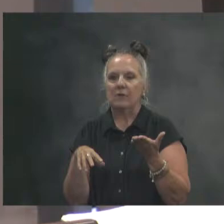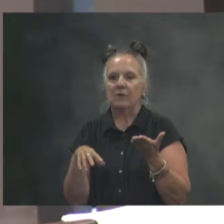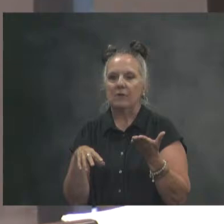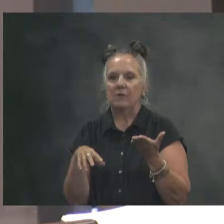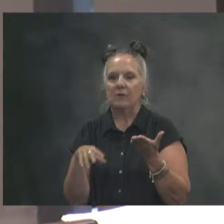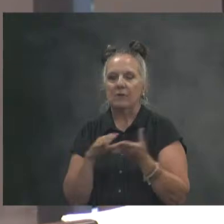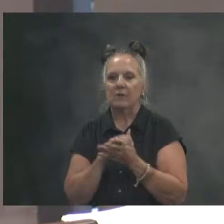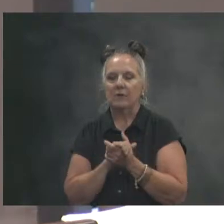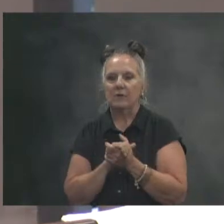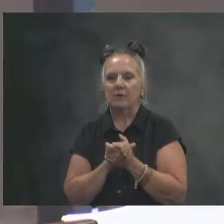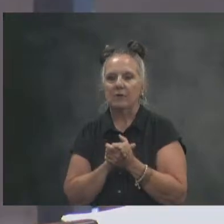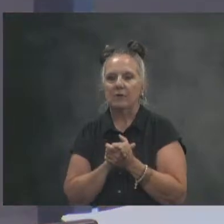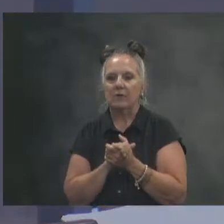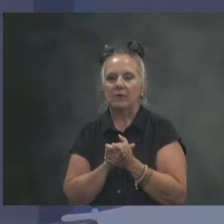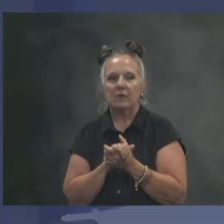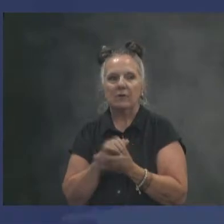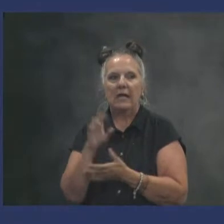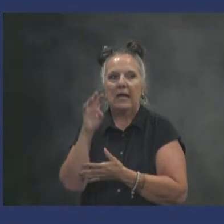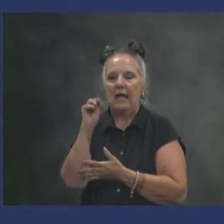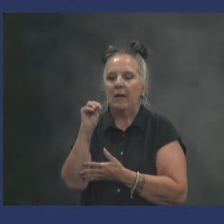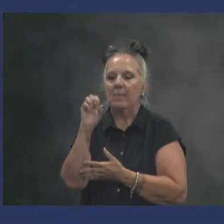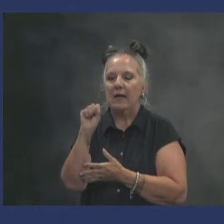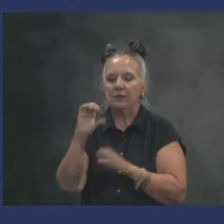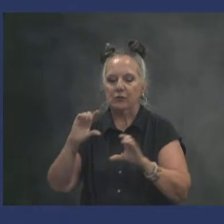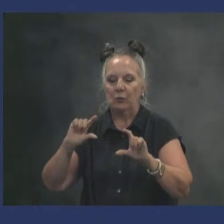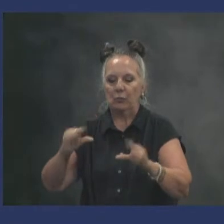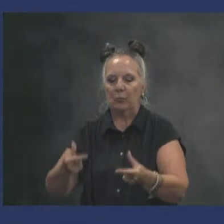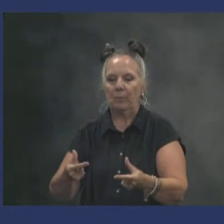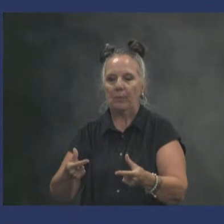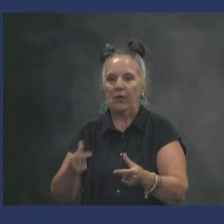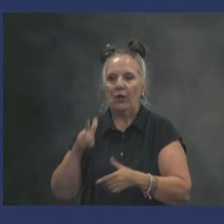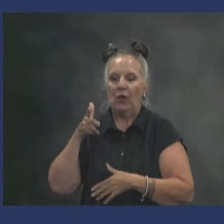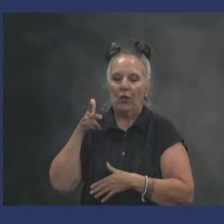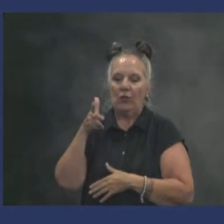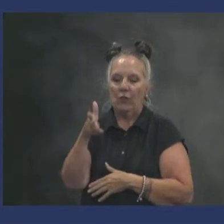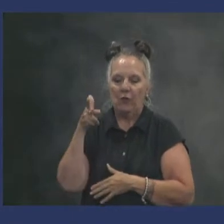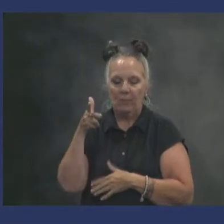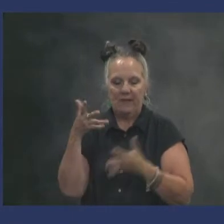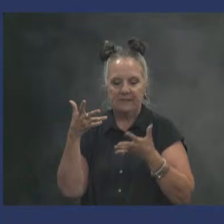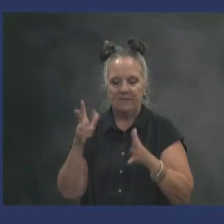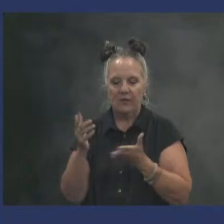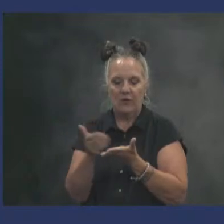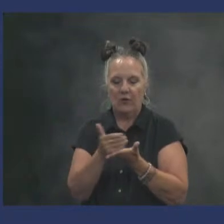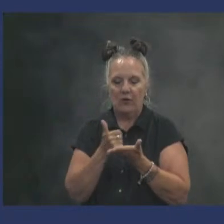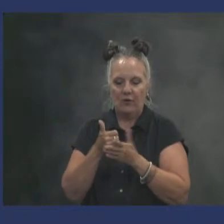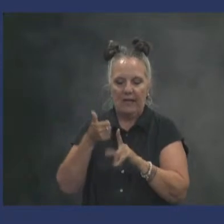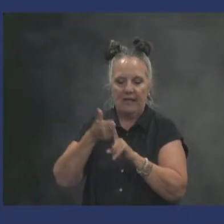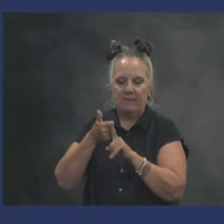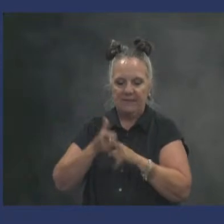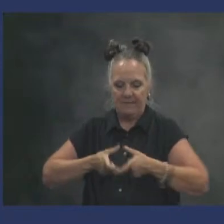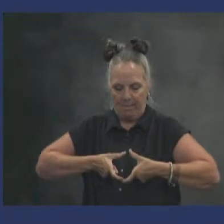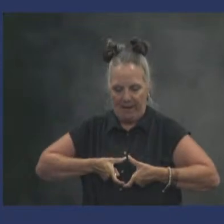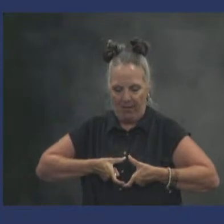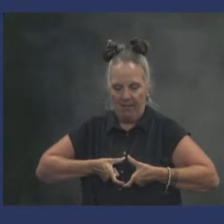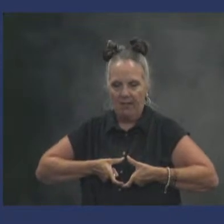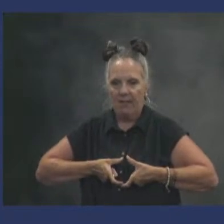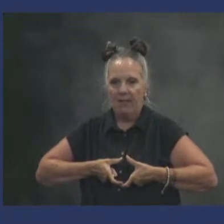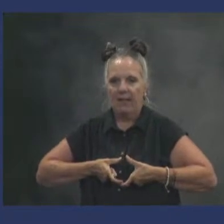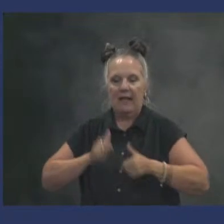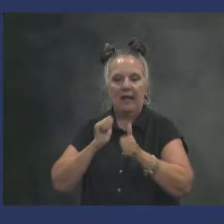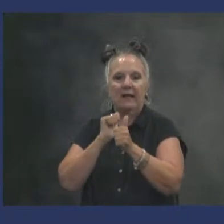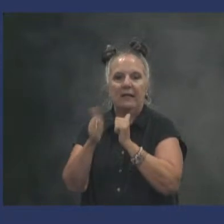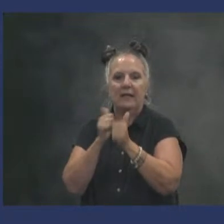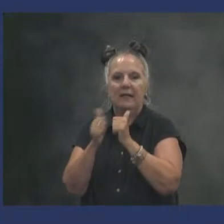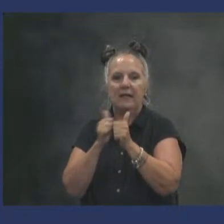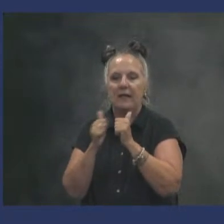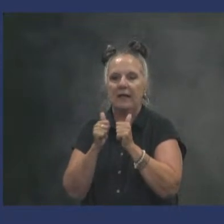nation. The EMS group achieved a third-place finish, earning themselves a medal, and they competed in